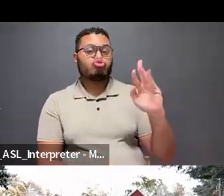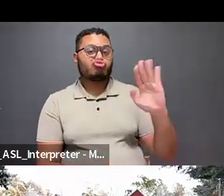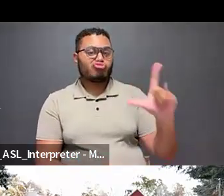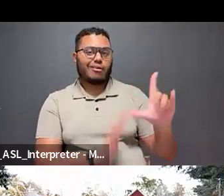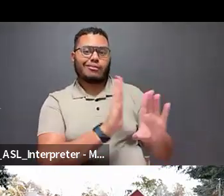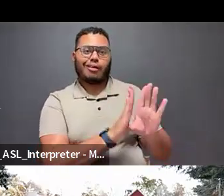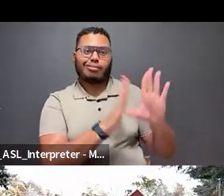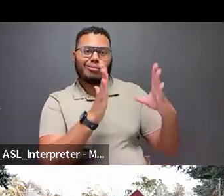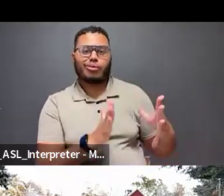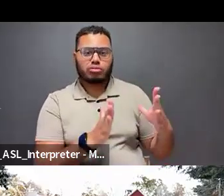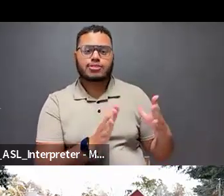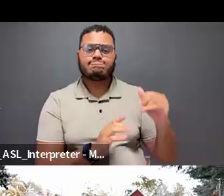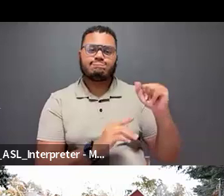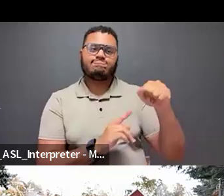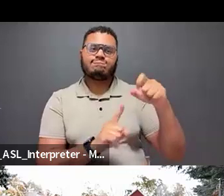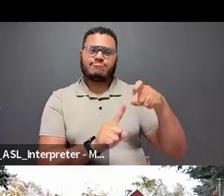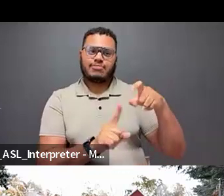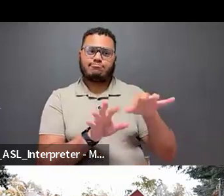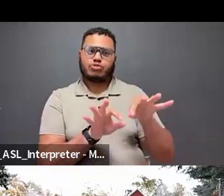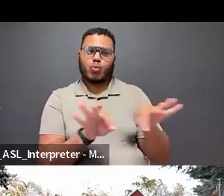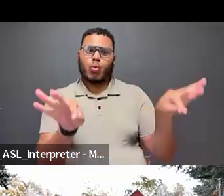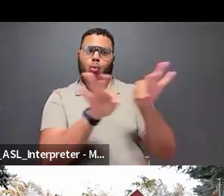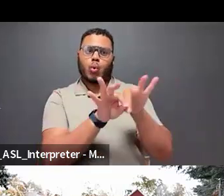seems like core recommendation.